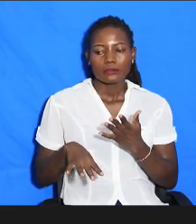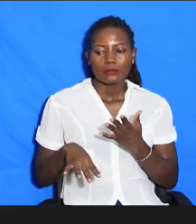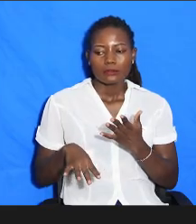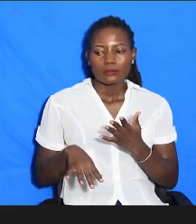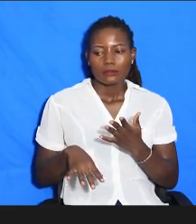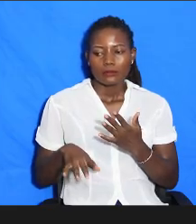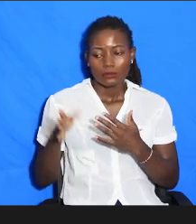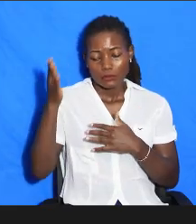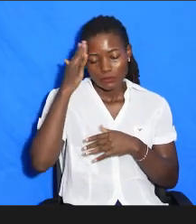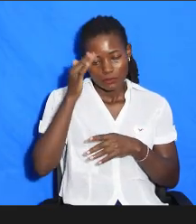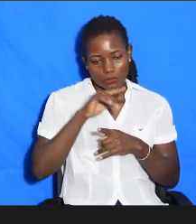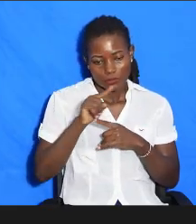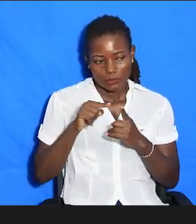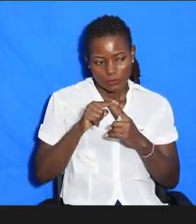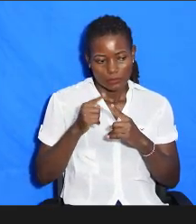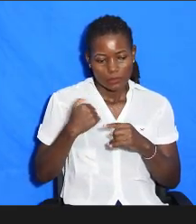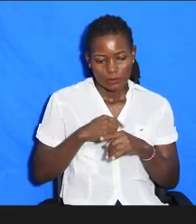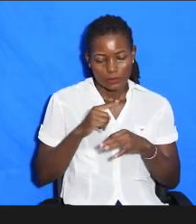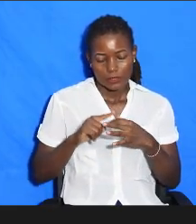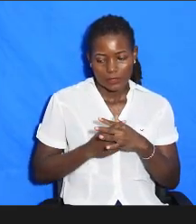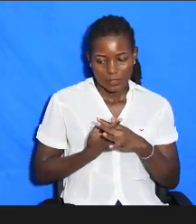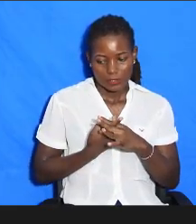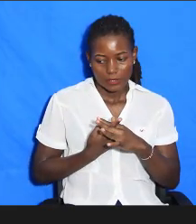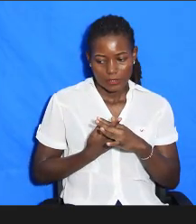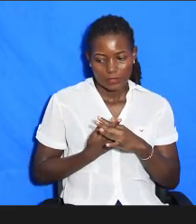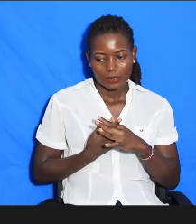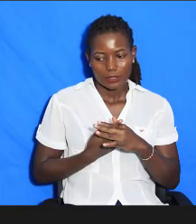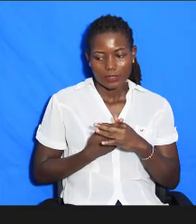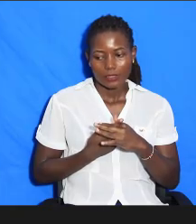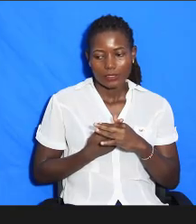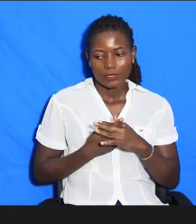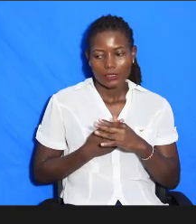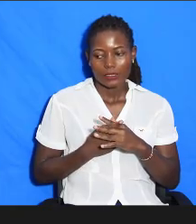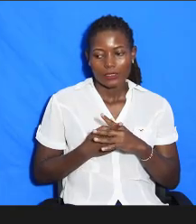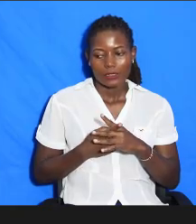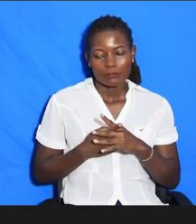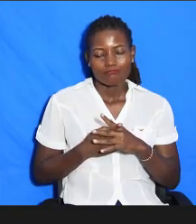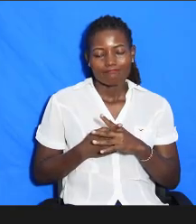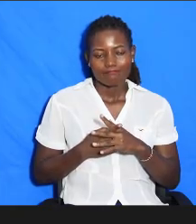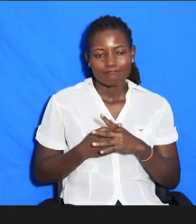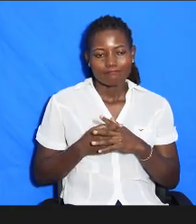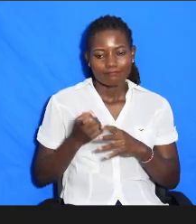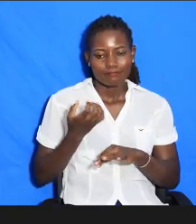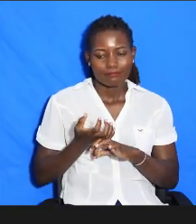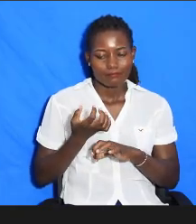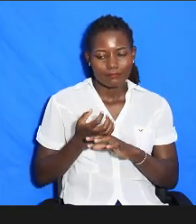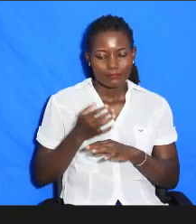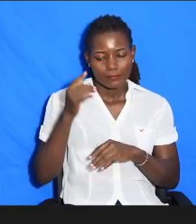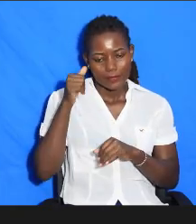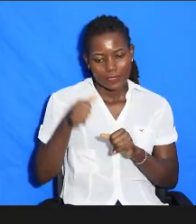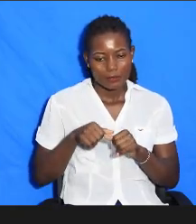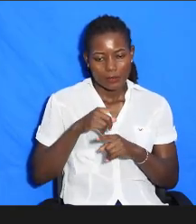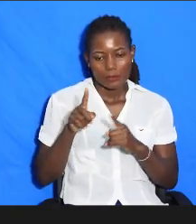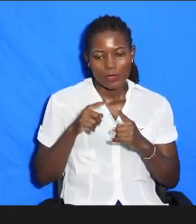this. When we started, I'll say it was quite a hassle because I remember when I used to train